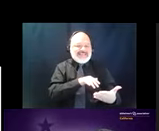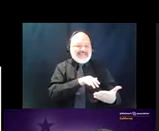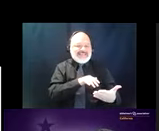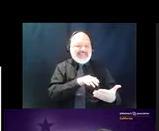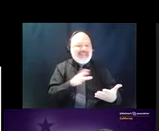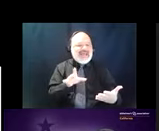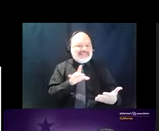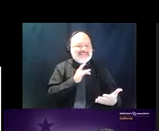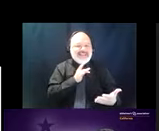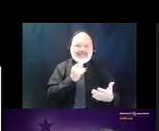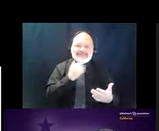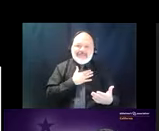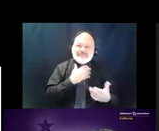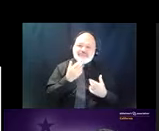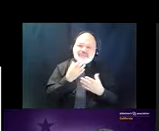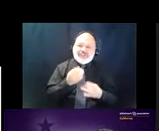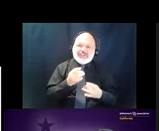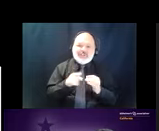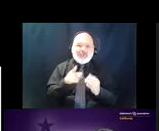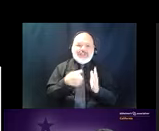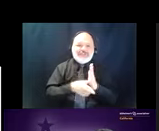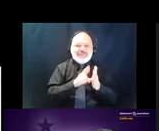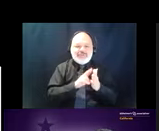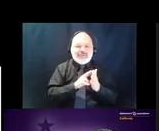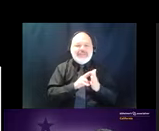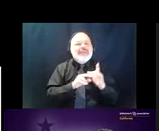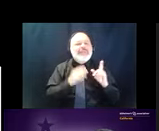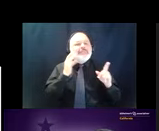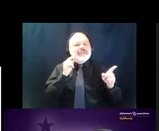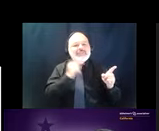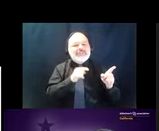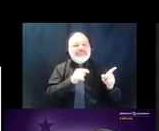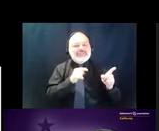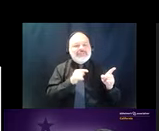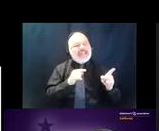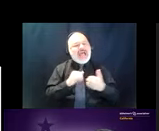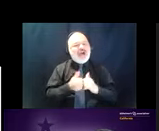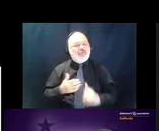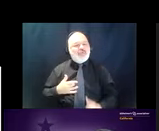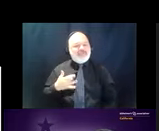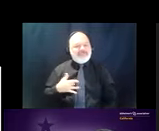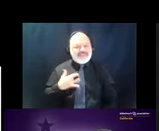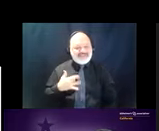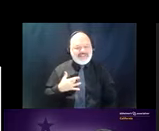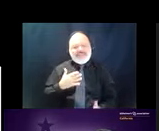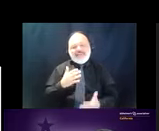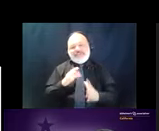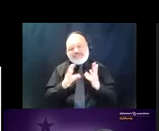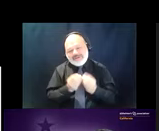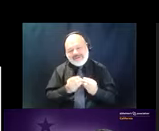attracted my side when I was reviewing, because this is how we feel, some of our family members